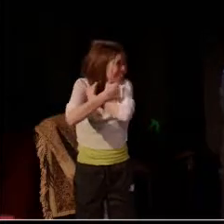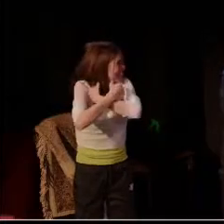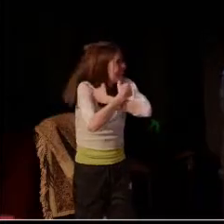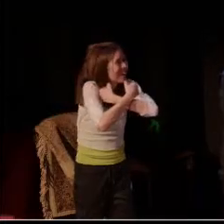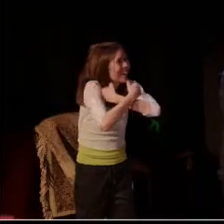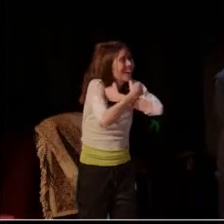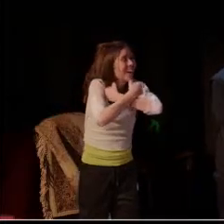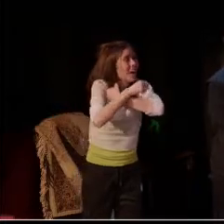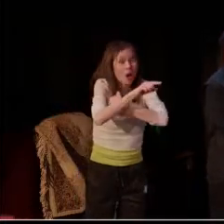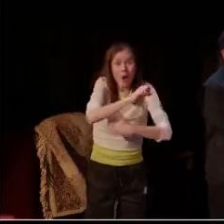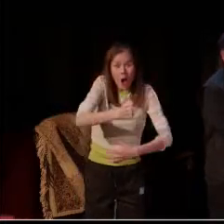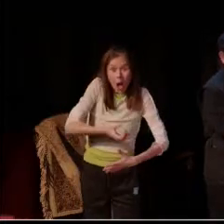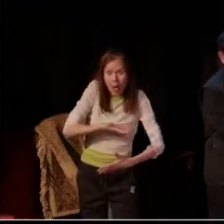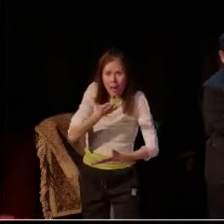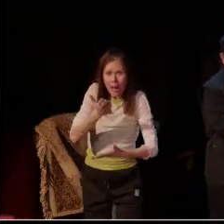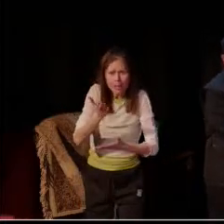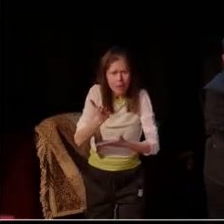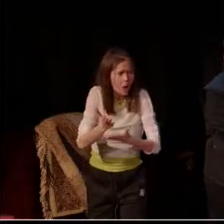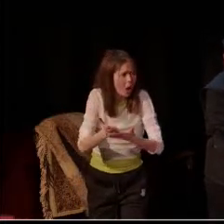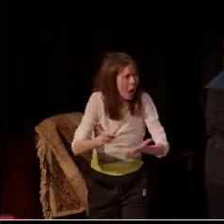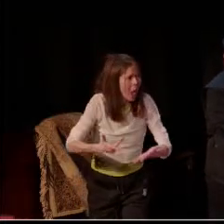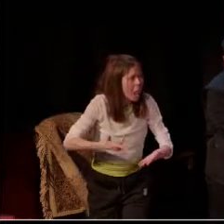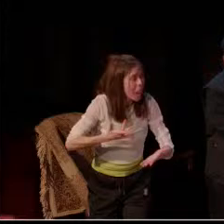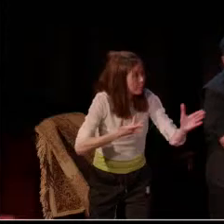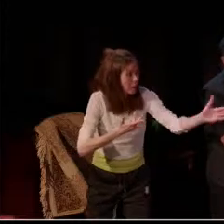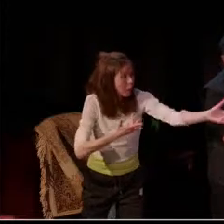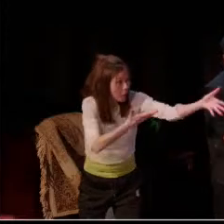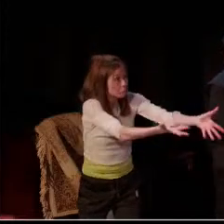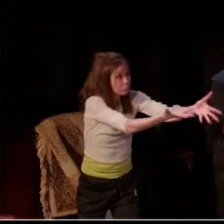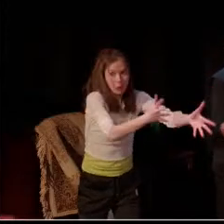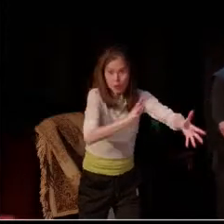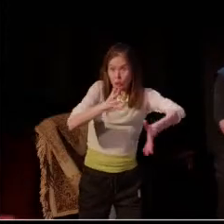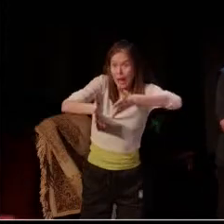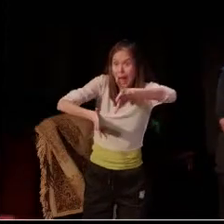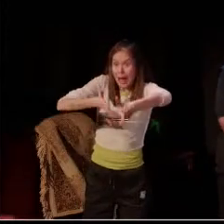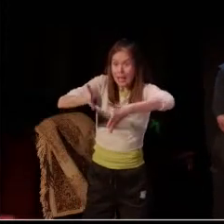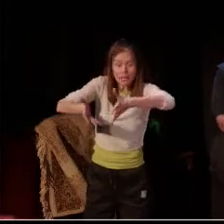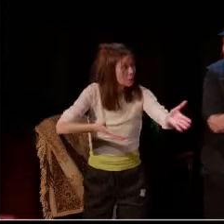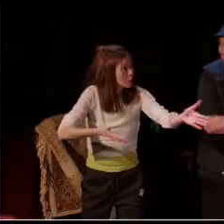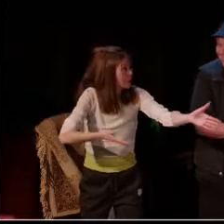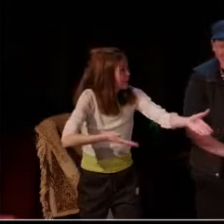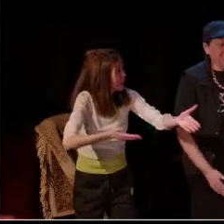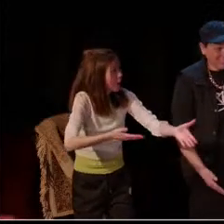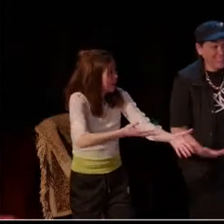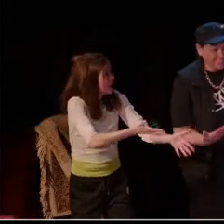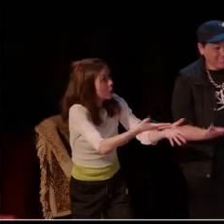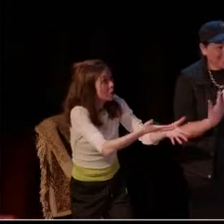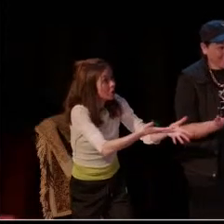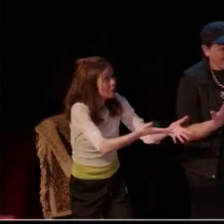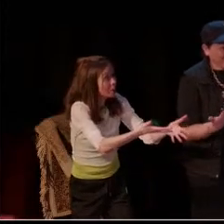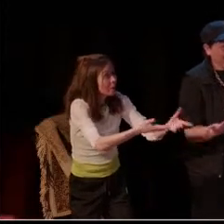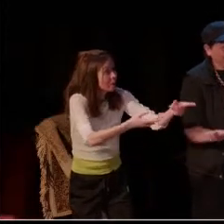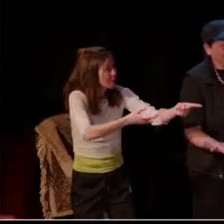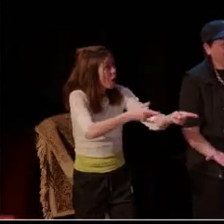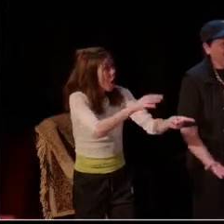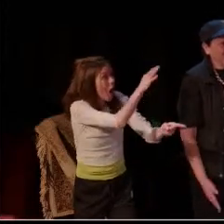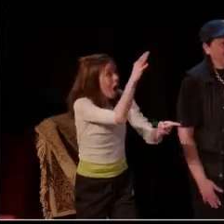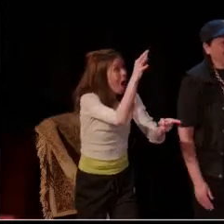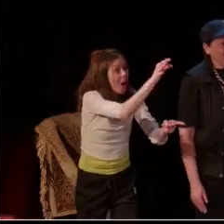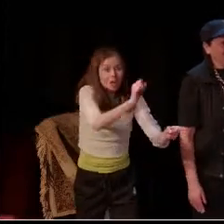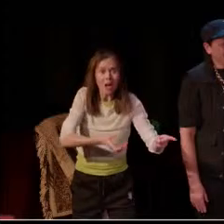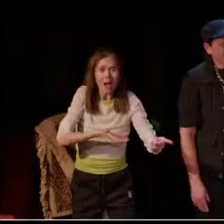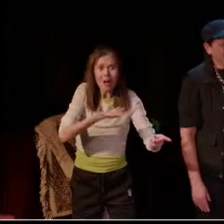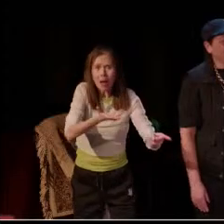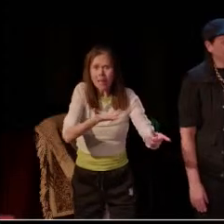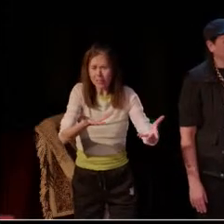seems Hermione is alive. Let her sign too. Yes, let us know where she lived or how